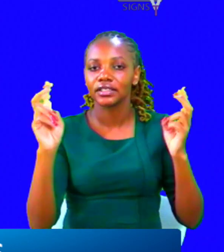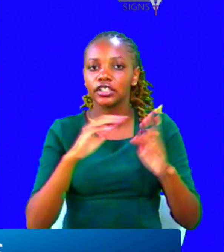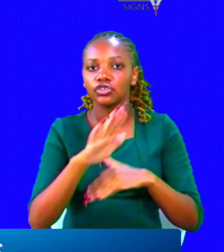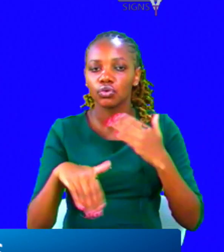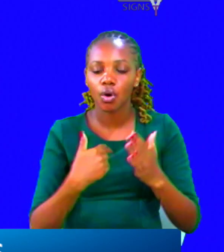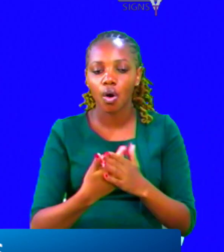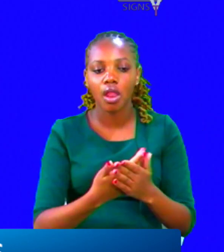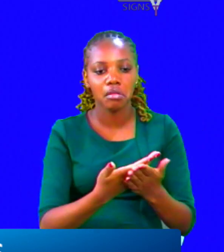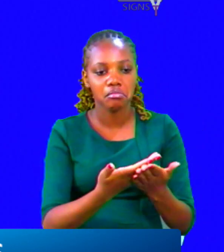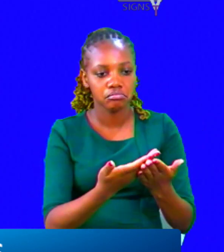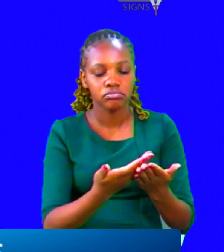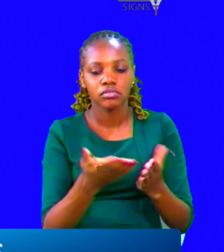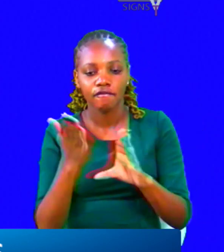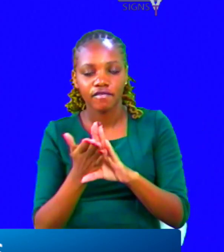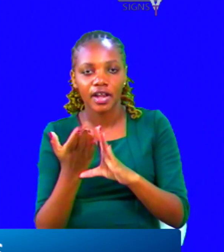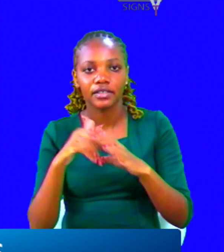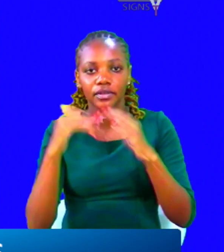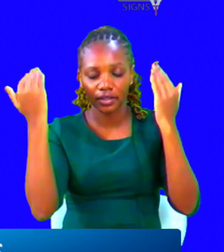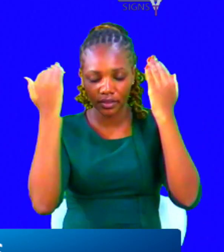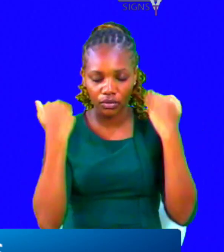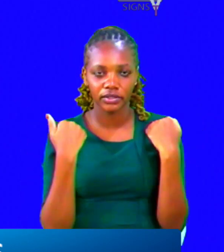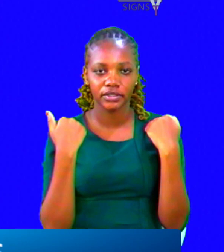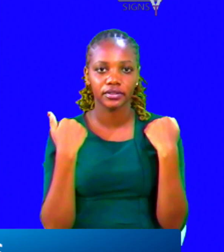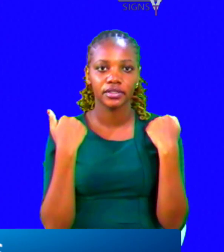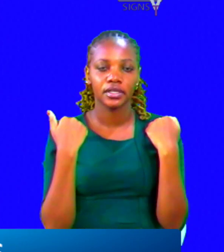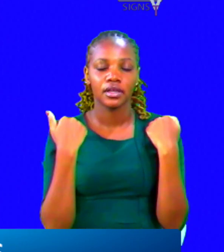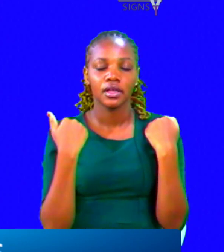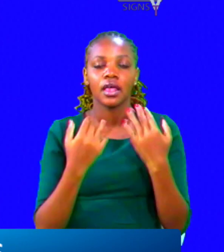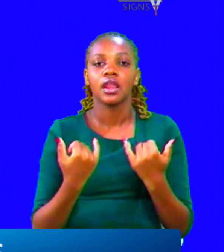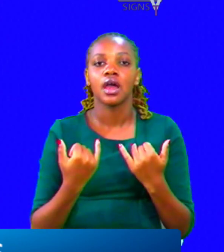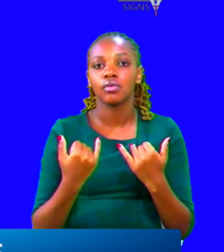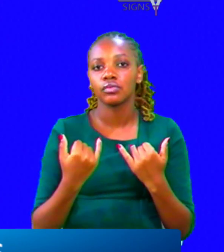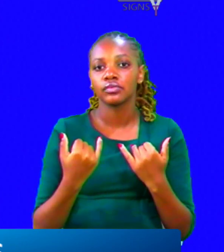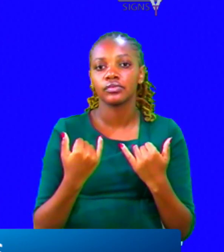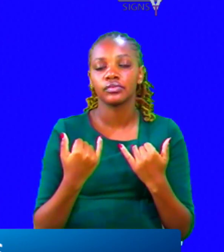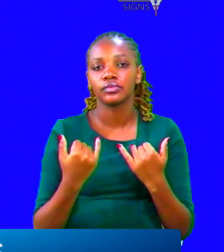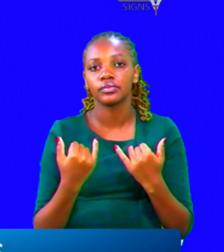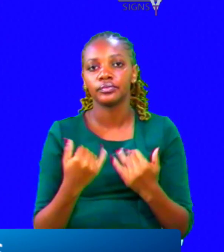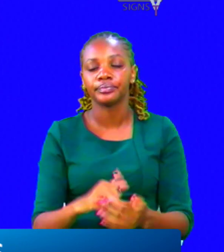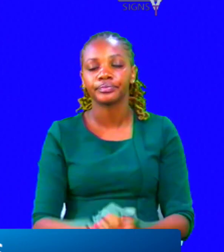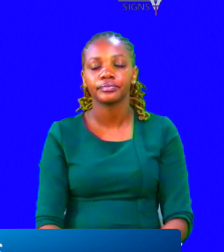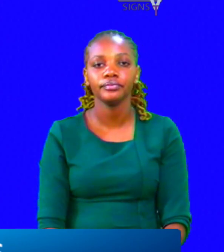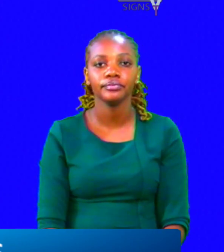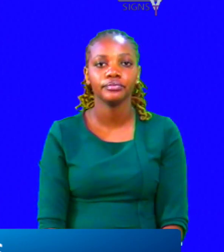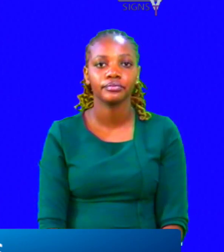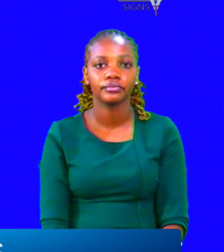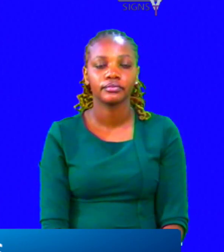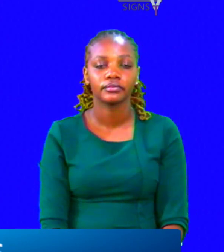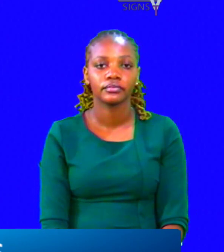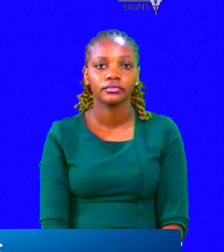the fact that those issues were all before the court when it made the decision. Must be recalled that this is